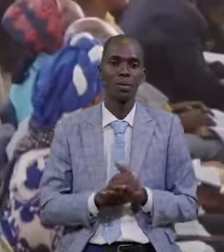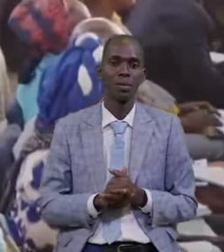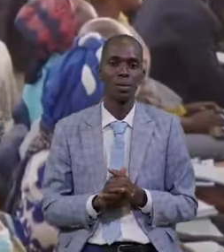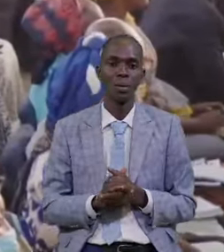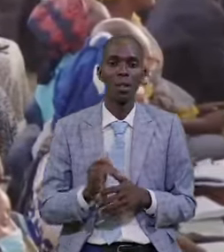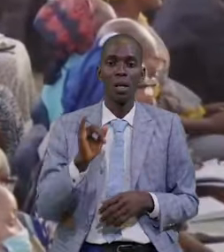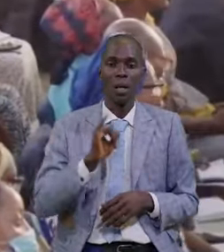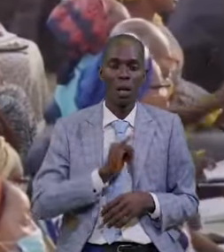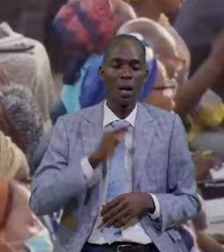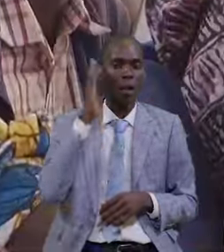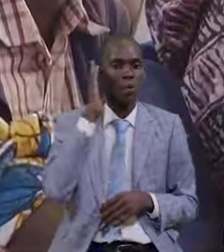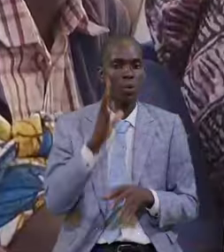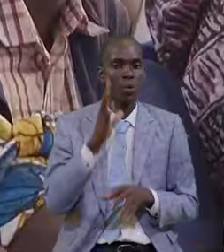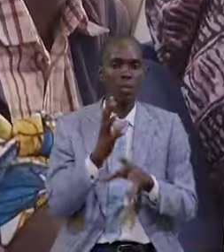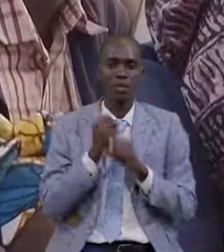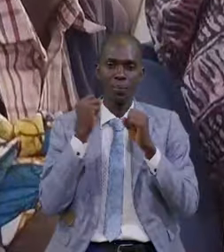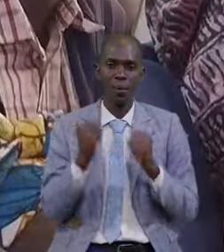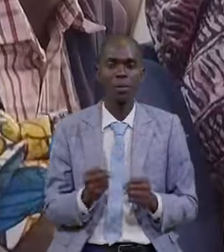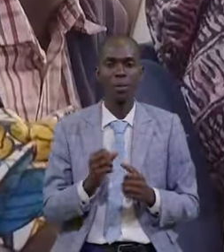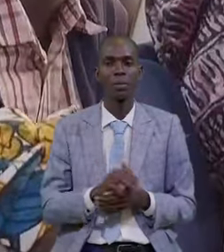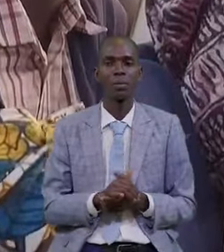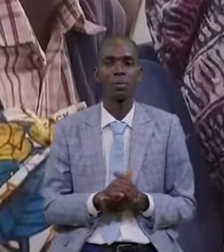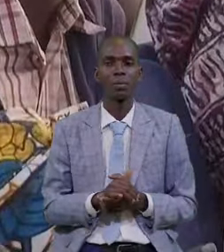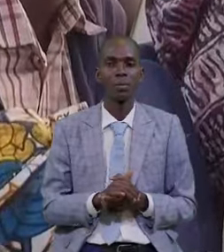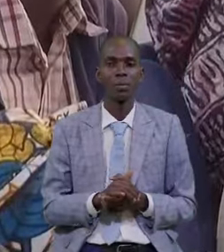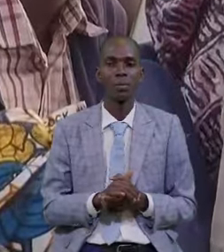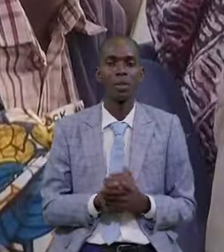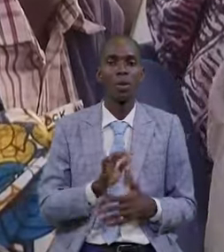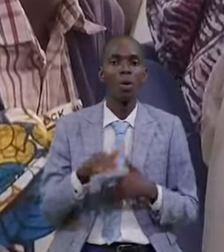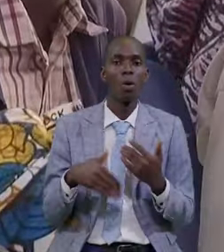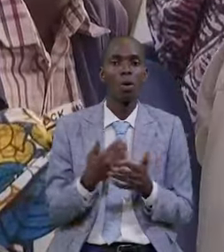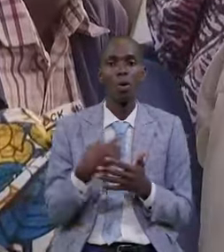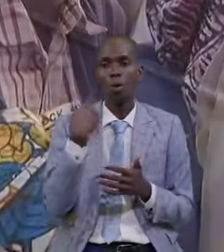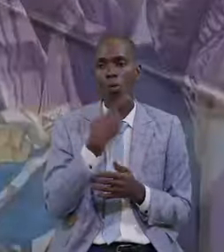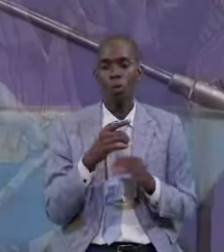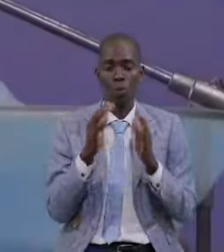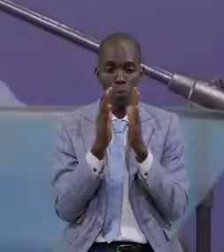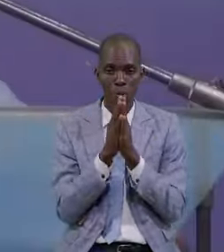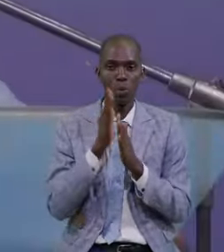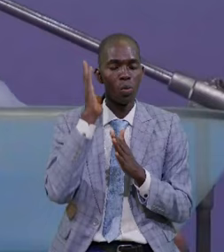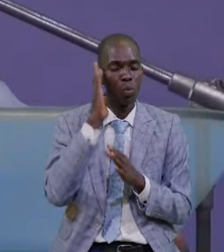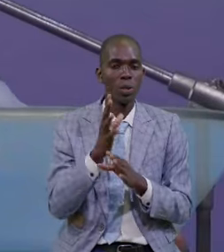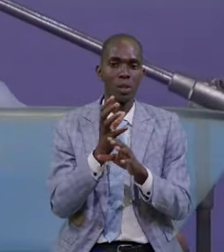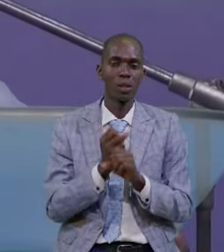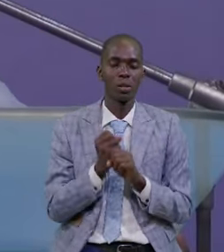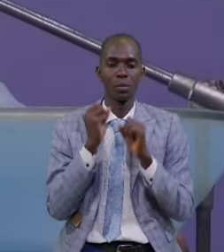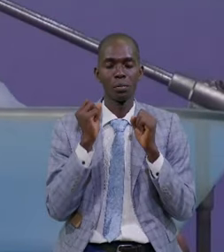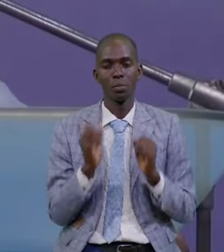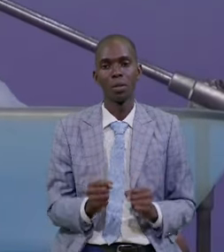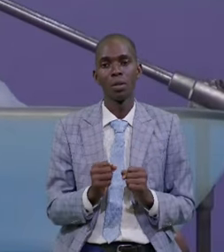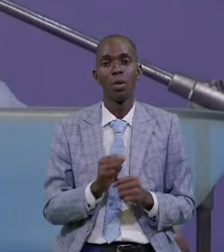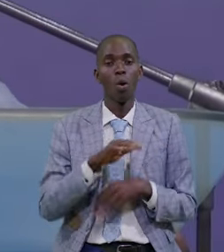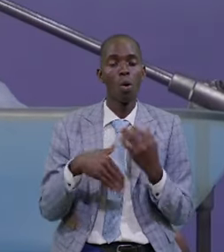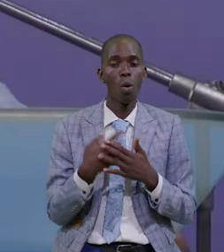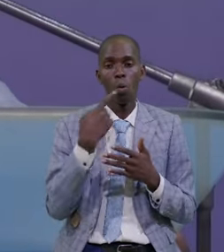I will receive power. Those who pray, you shall receive power. Those who desire,